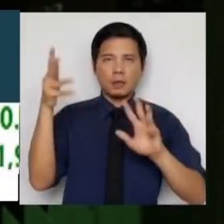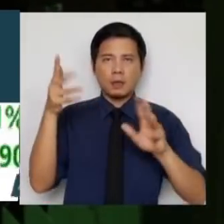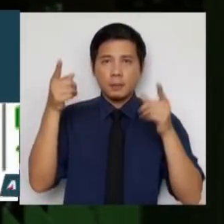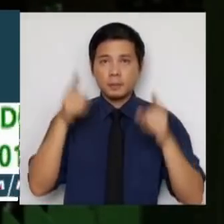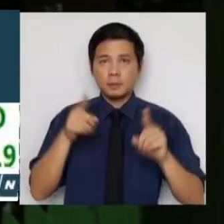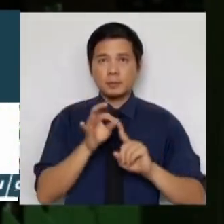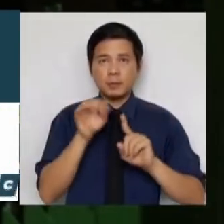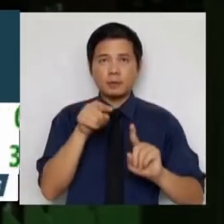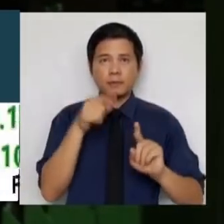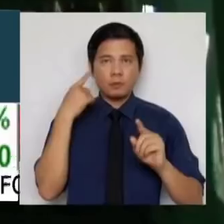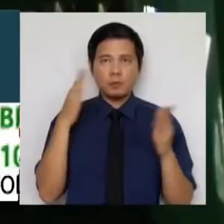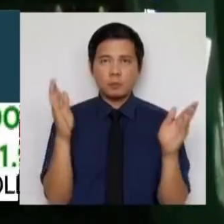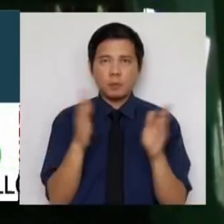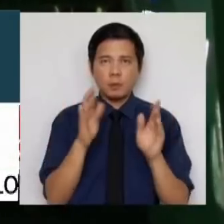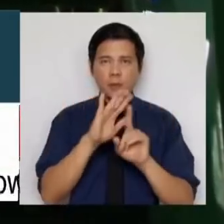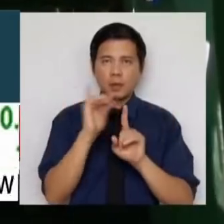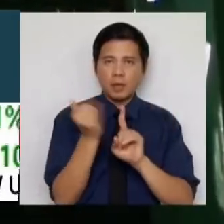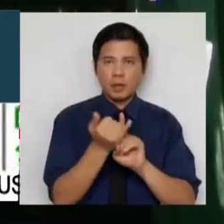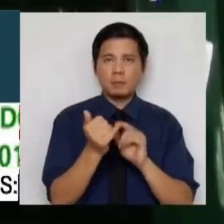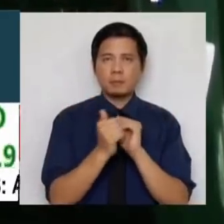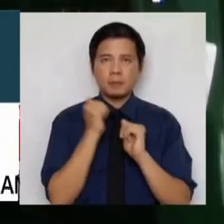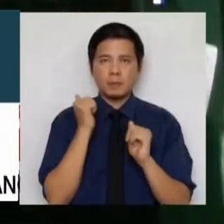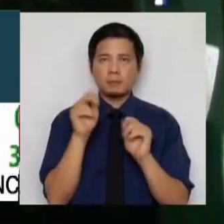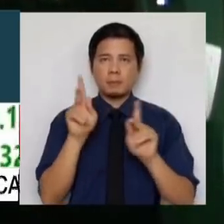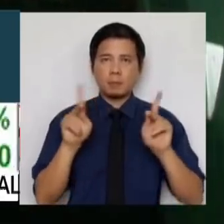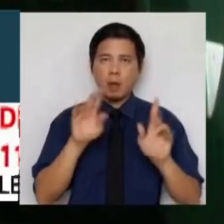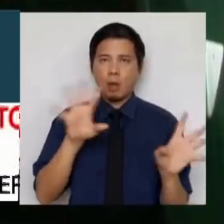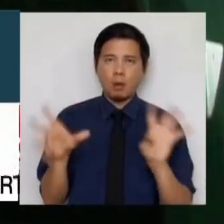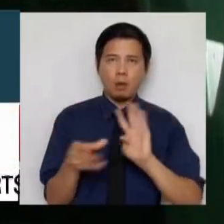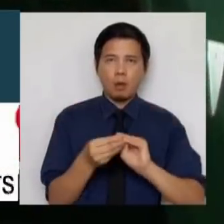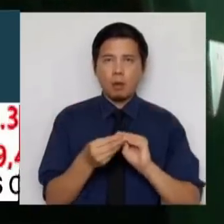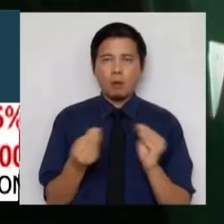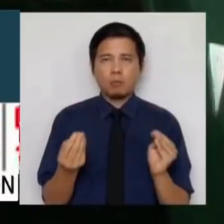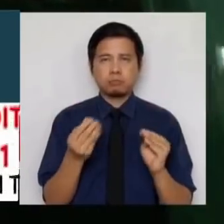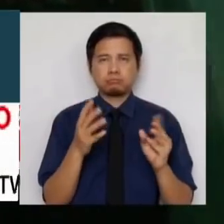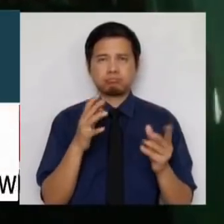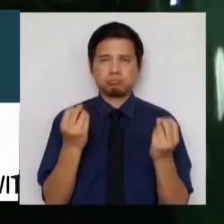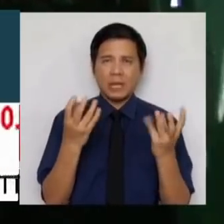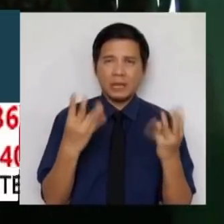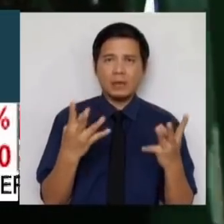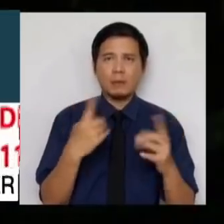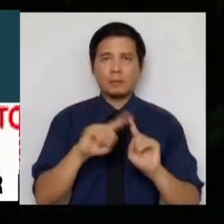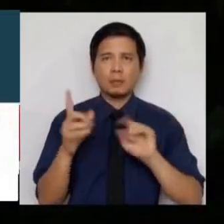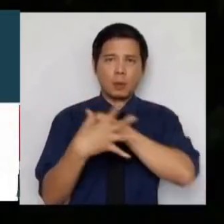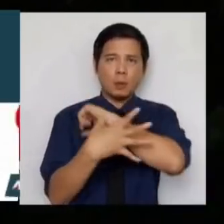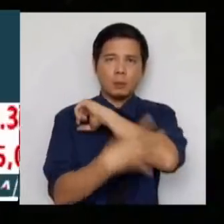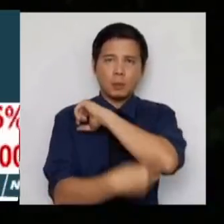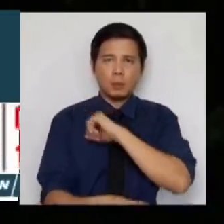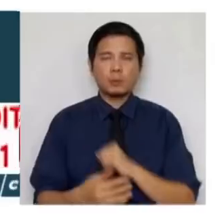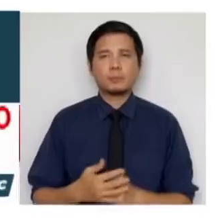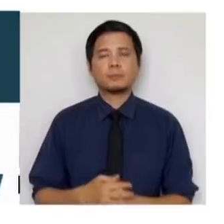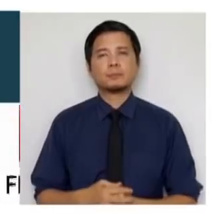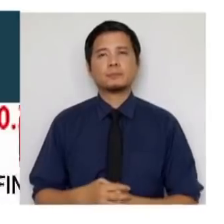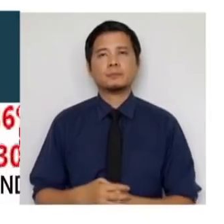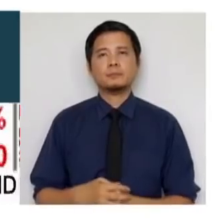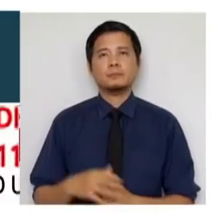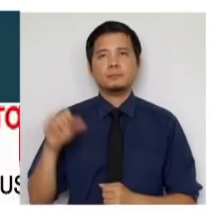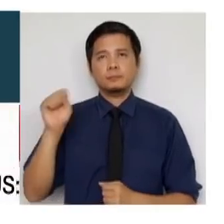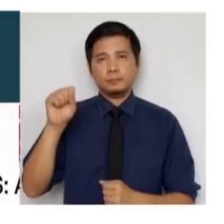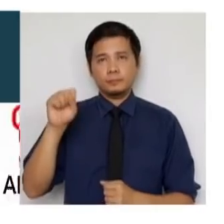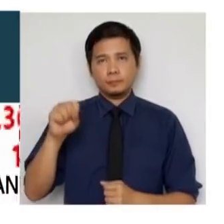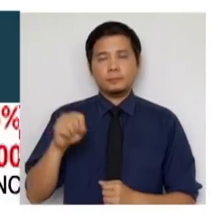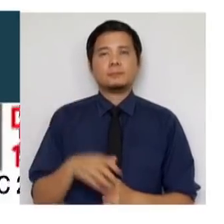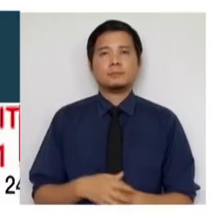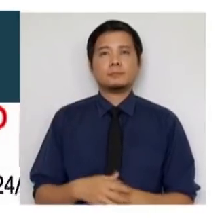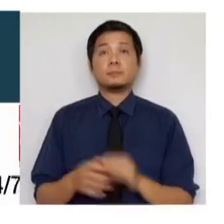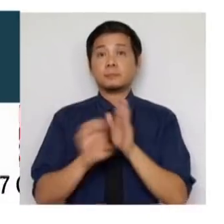big barangays, where the population are extremely poor and extremely in need. Yeah, because, you know, when you compare the situation